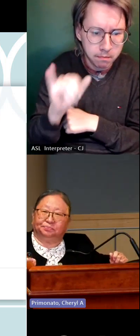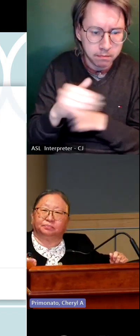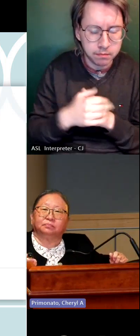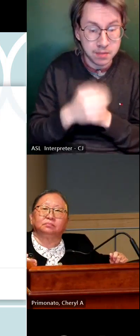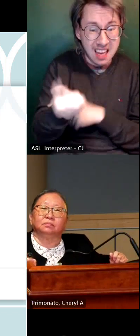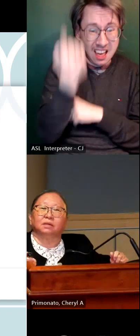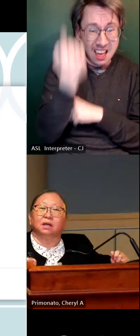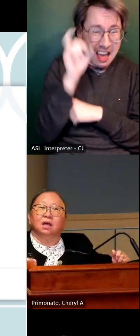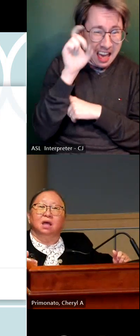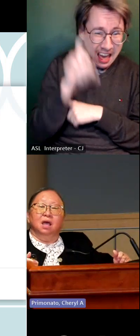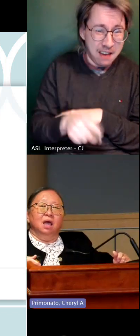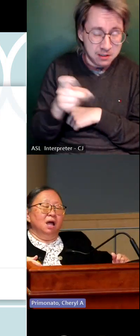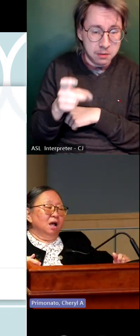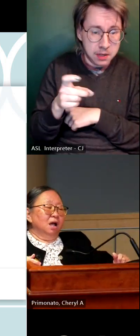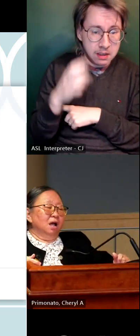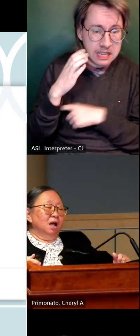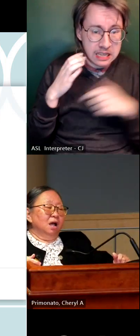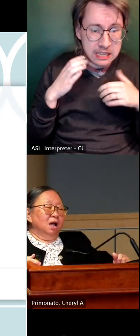residence.